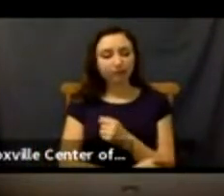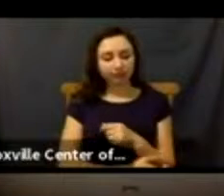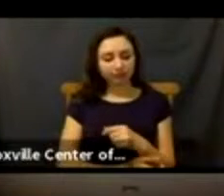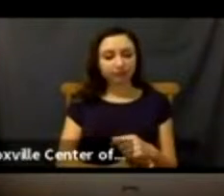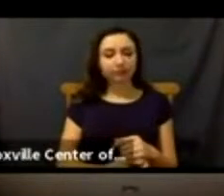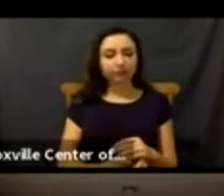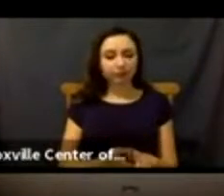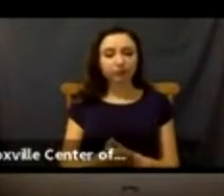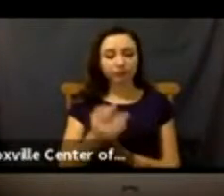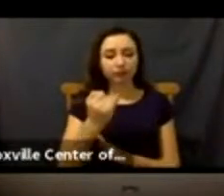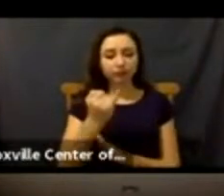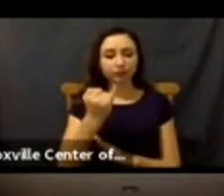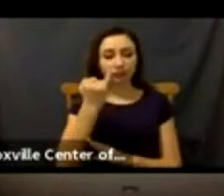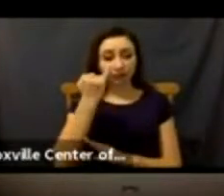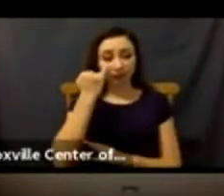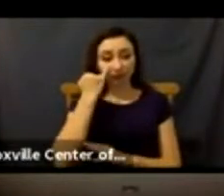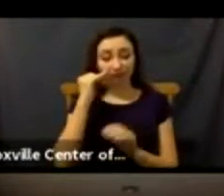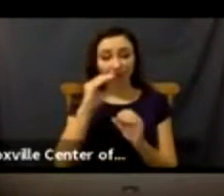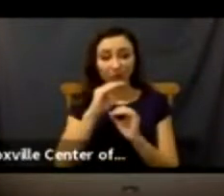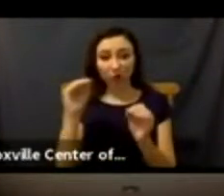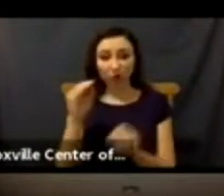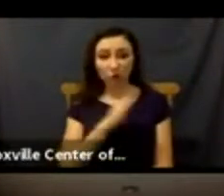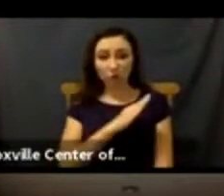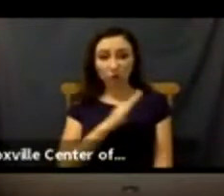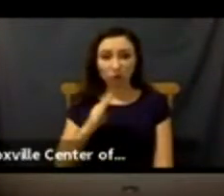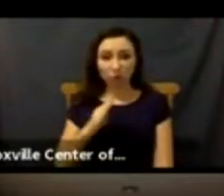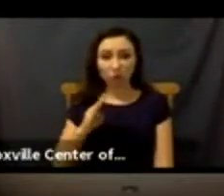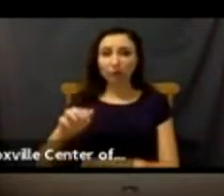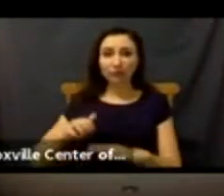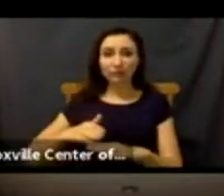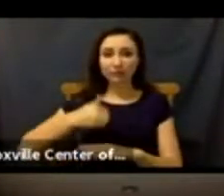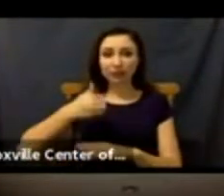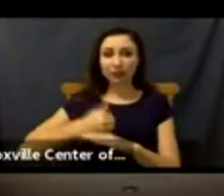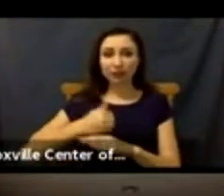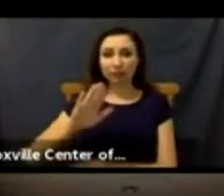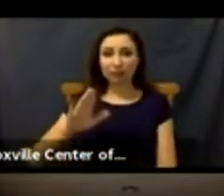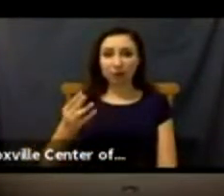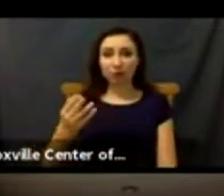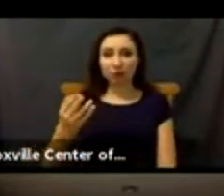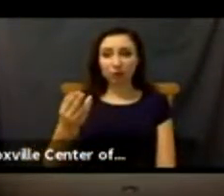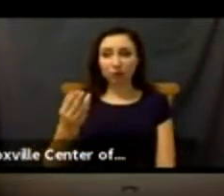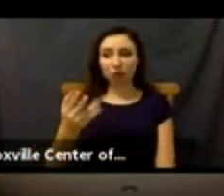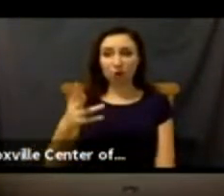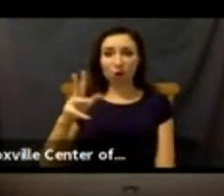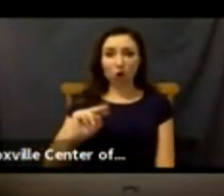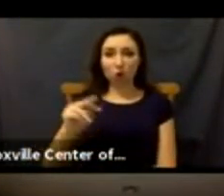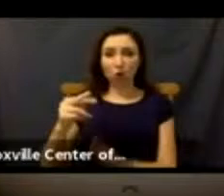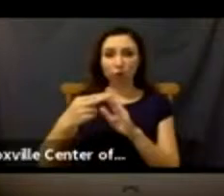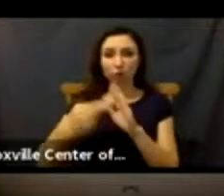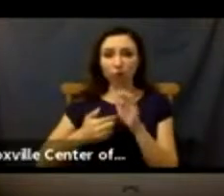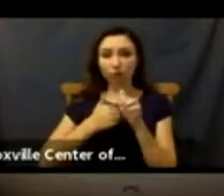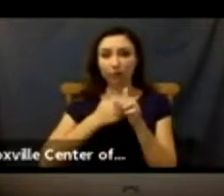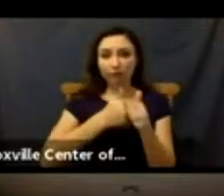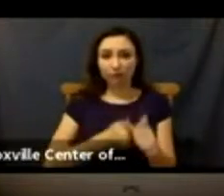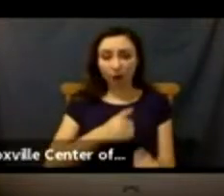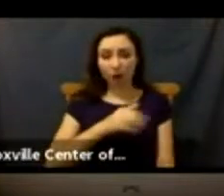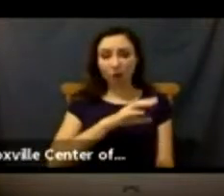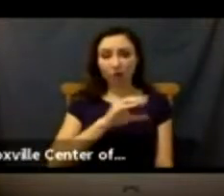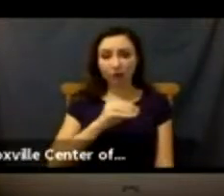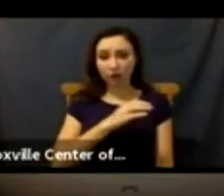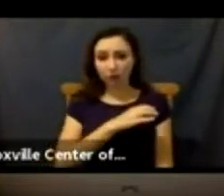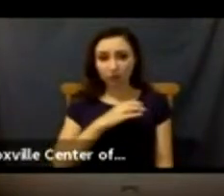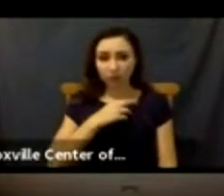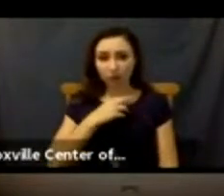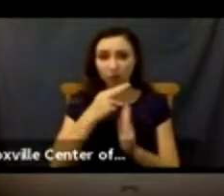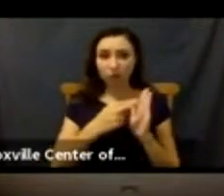any board enacting its own rules, they follow the county commission's rules, but they are free to